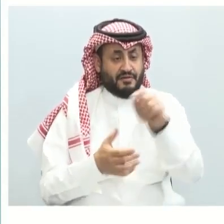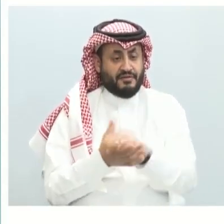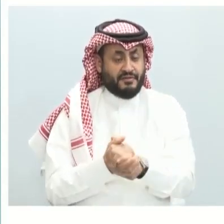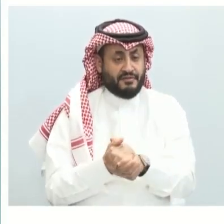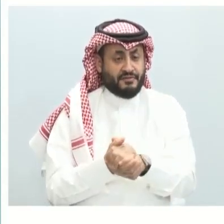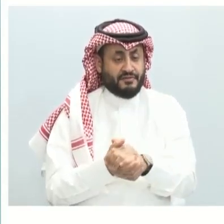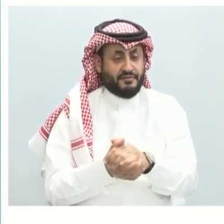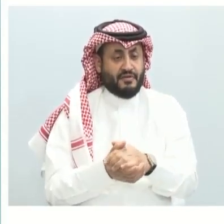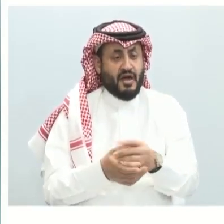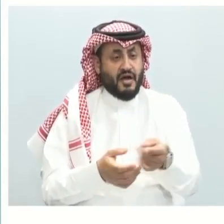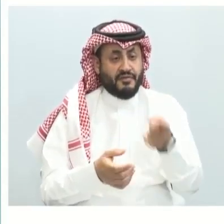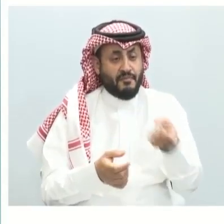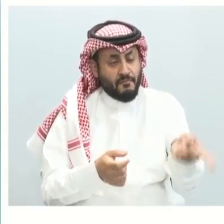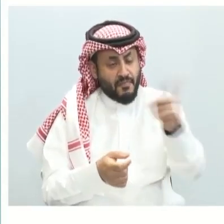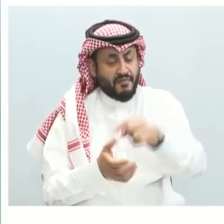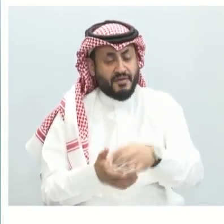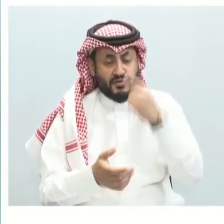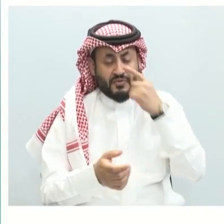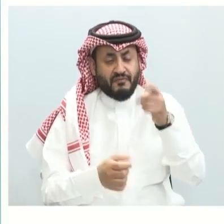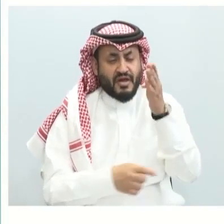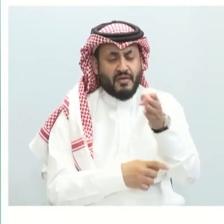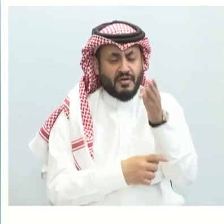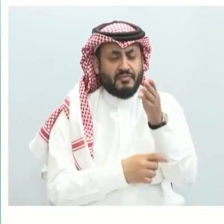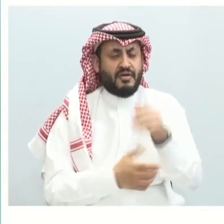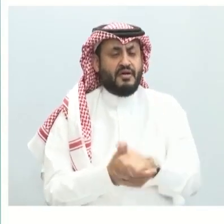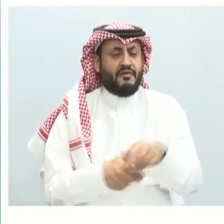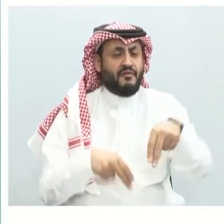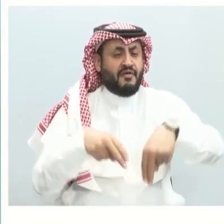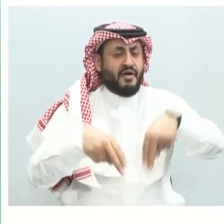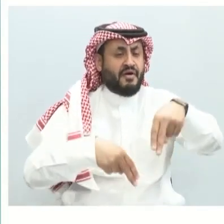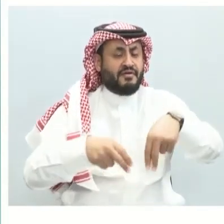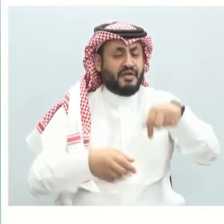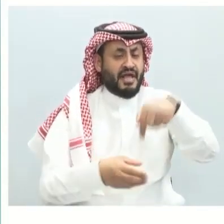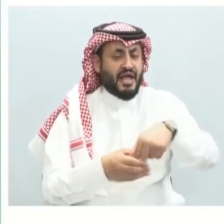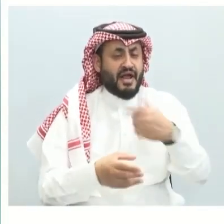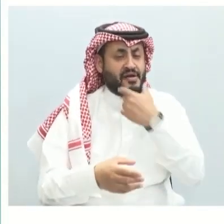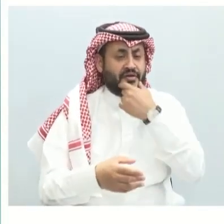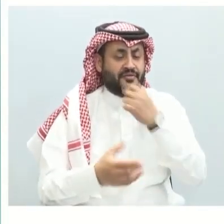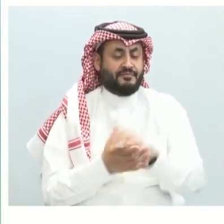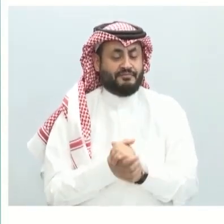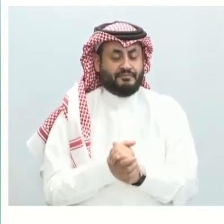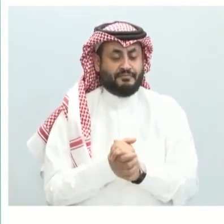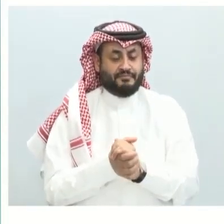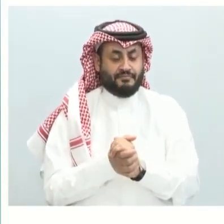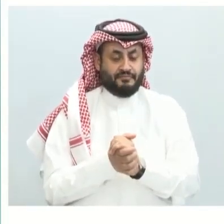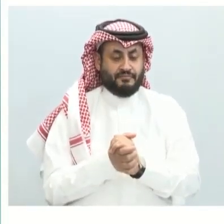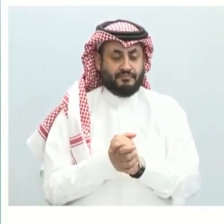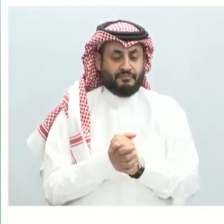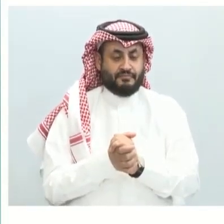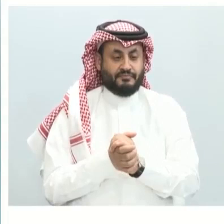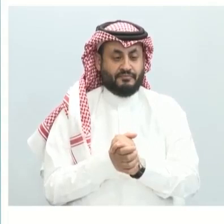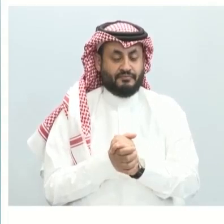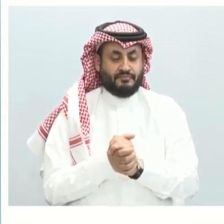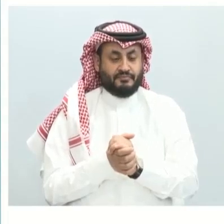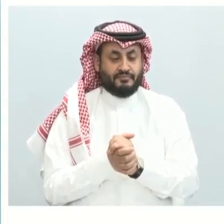to watch camel races in Riyadh. You are going to watch camel races